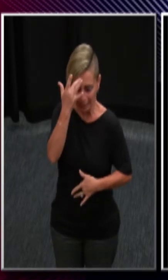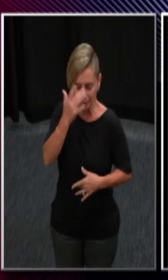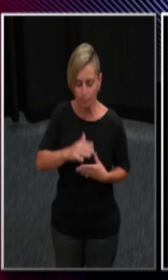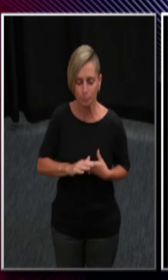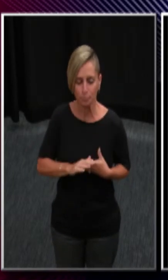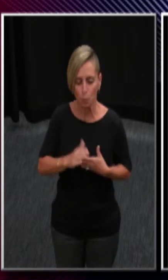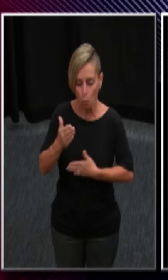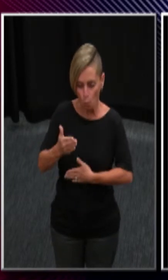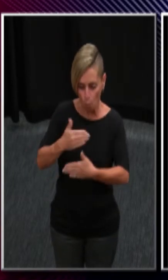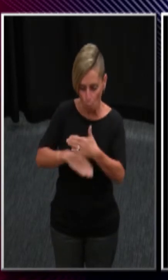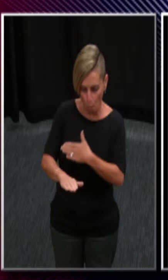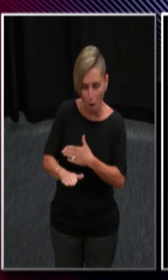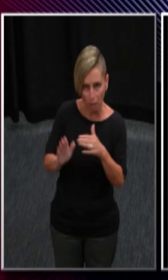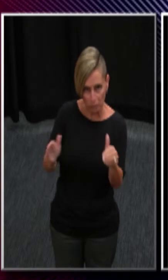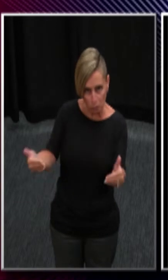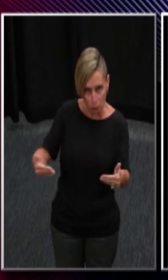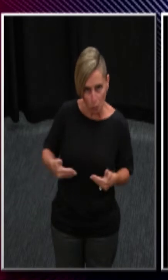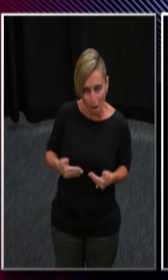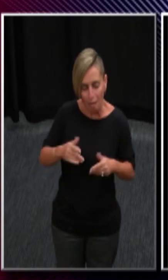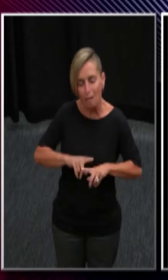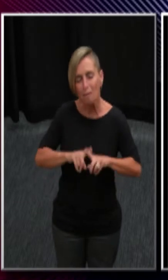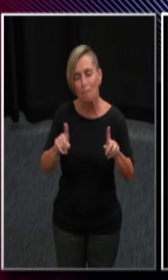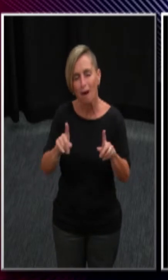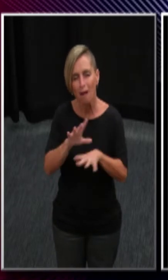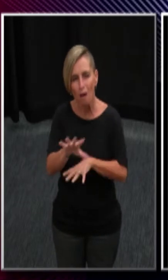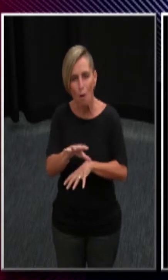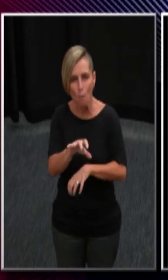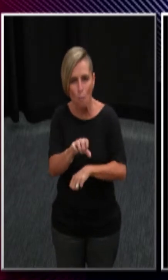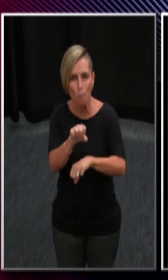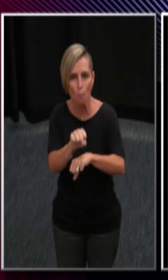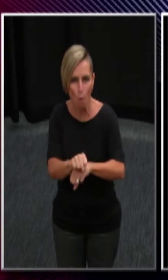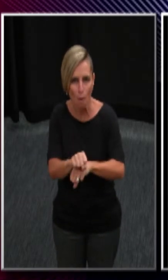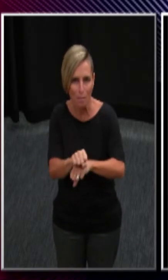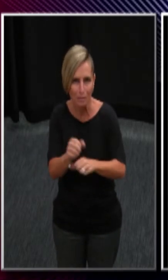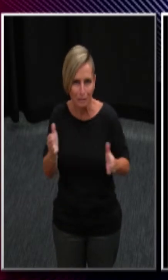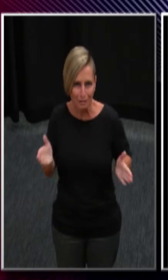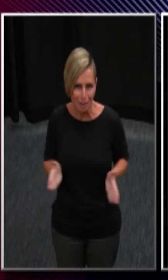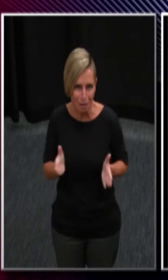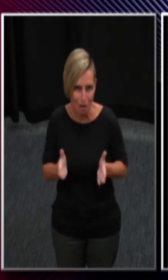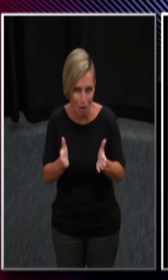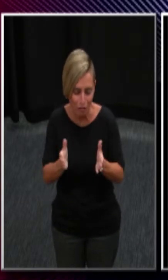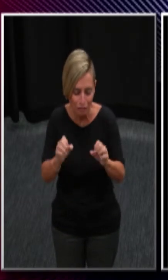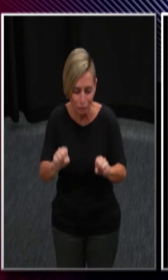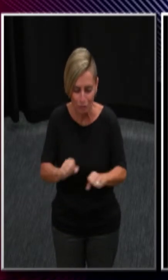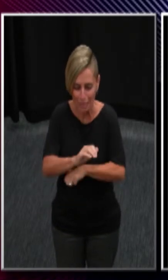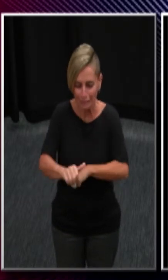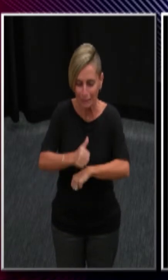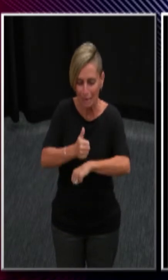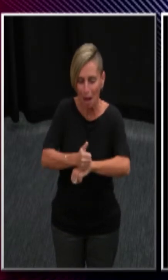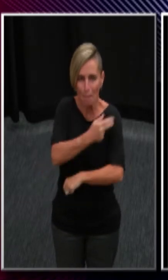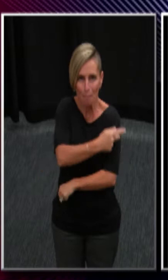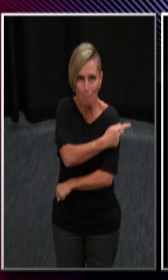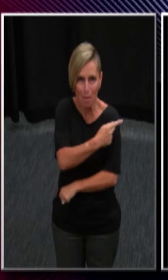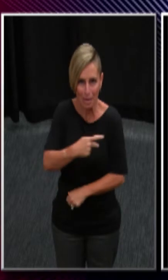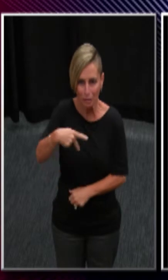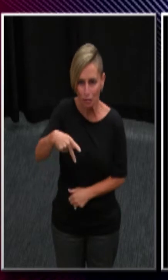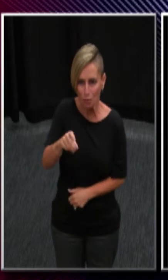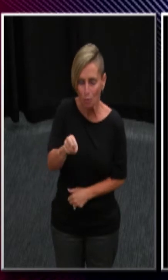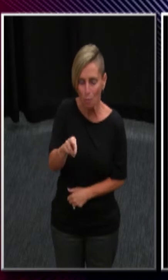are welcome, but appointments are encouraged and can be made at patientportal.com. That's